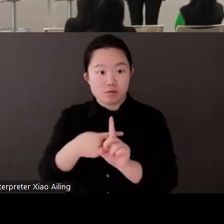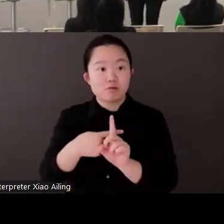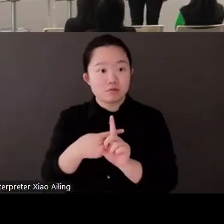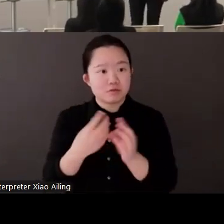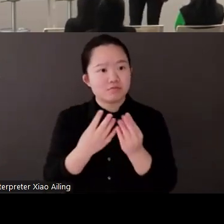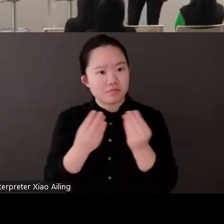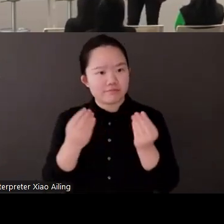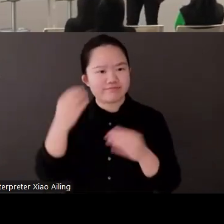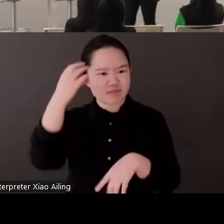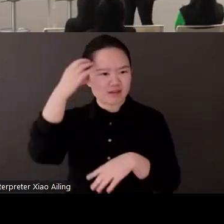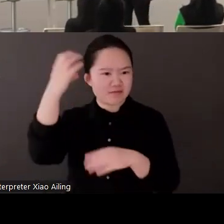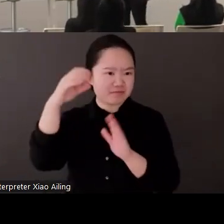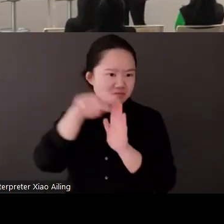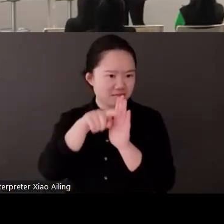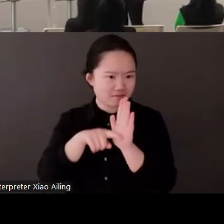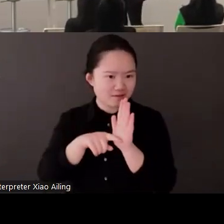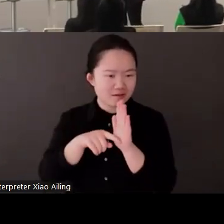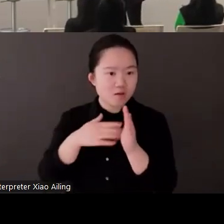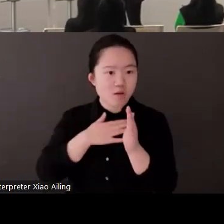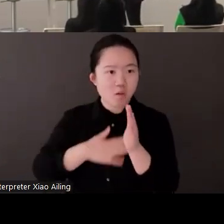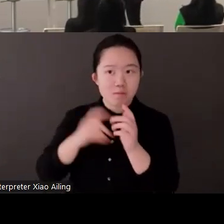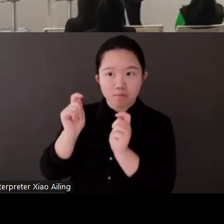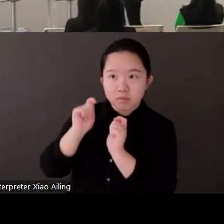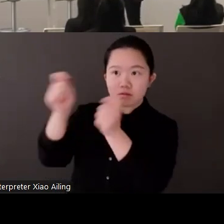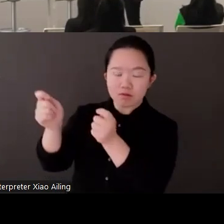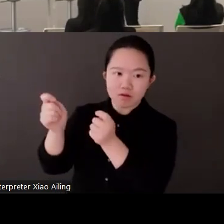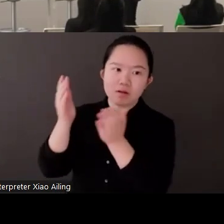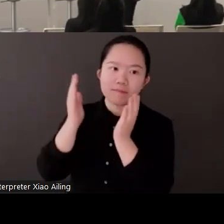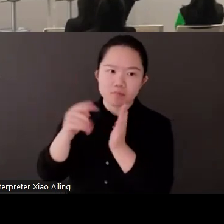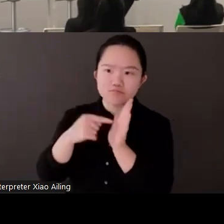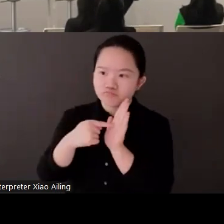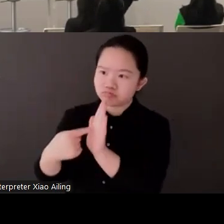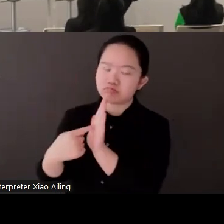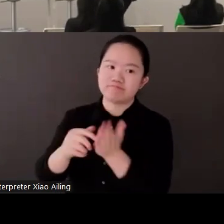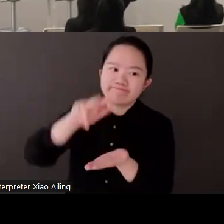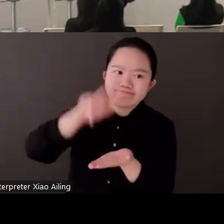in IAAP. And we also seen that